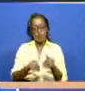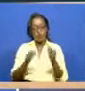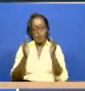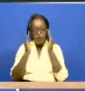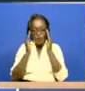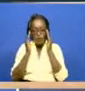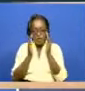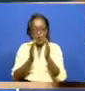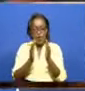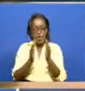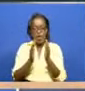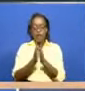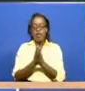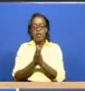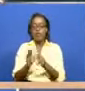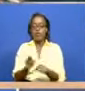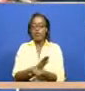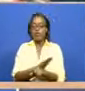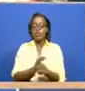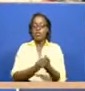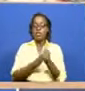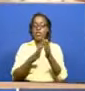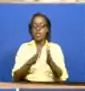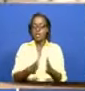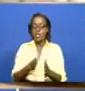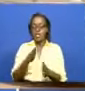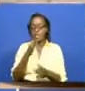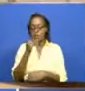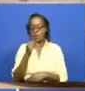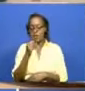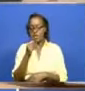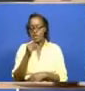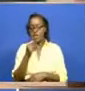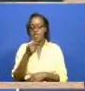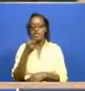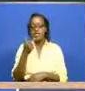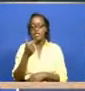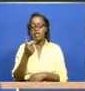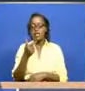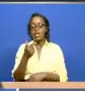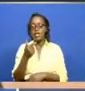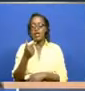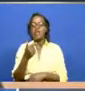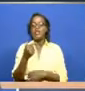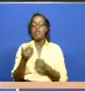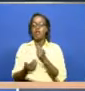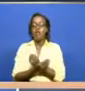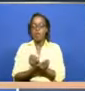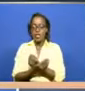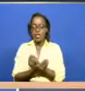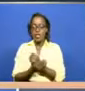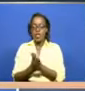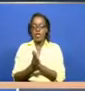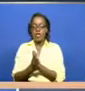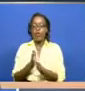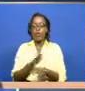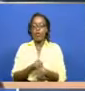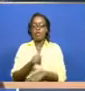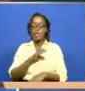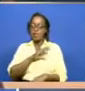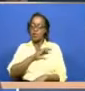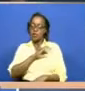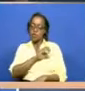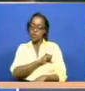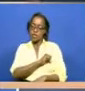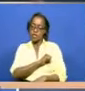And most leaders that we've actually spoke to castigating the morning incident and calling for sobriety and